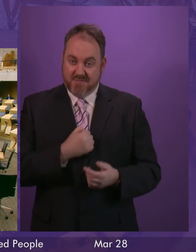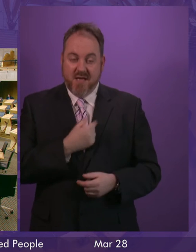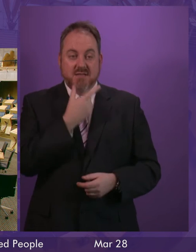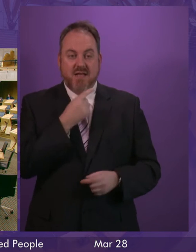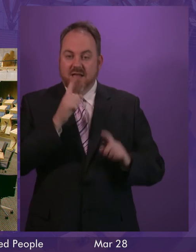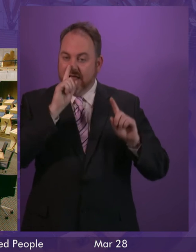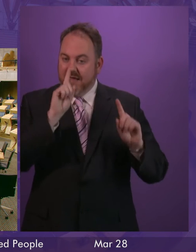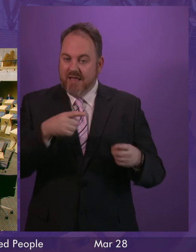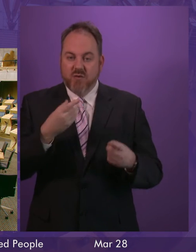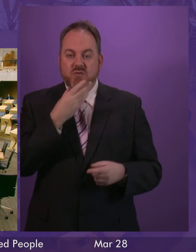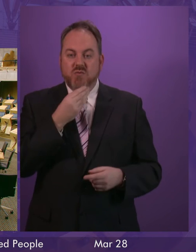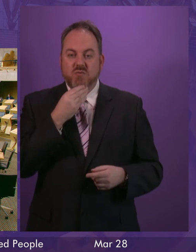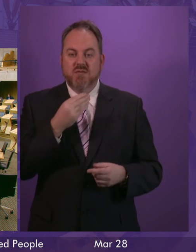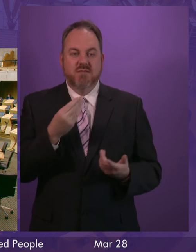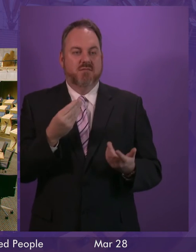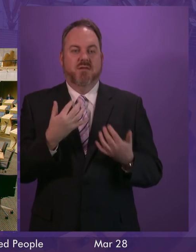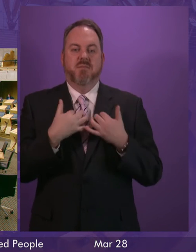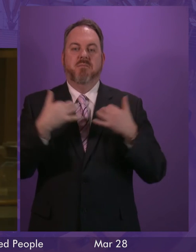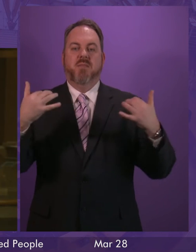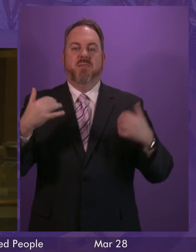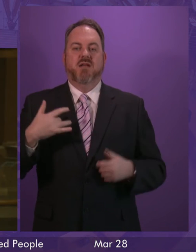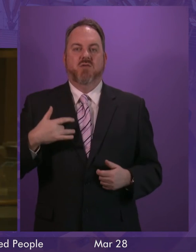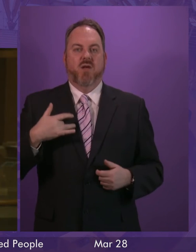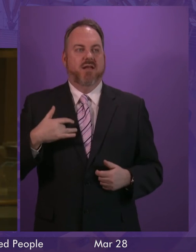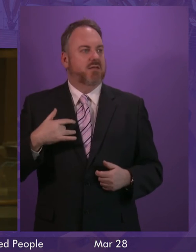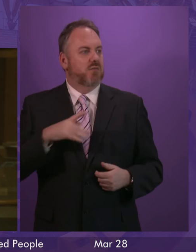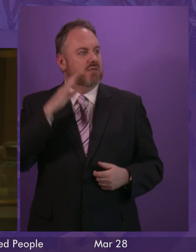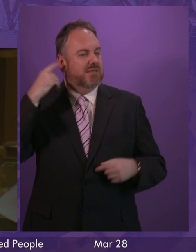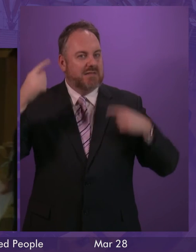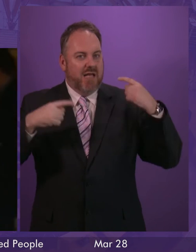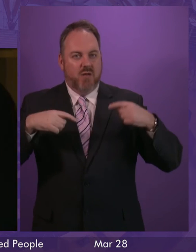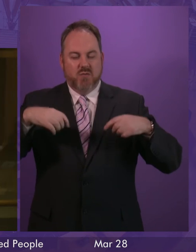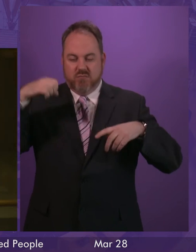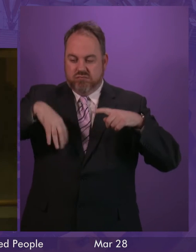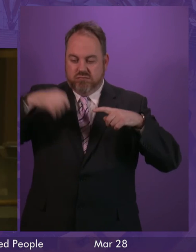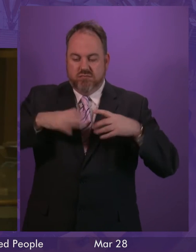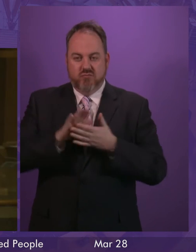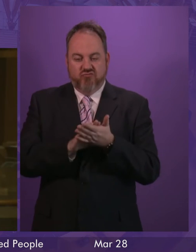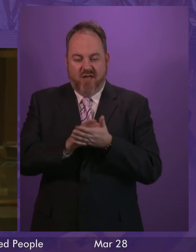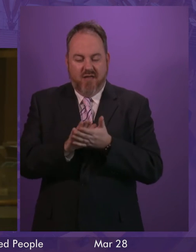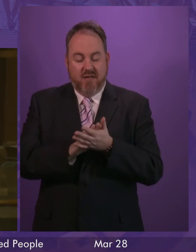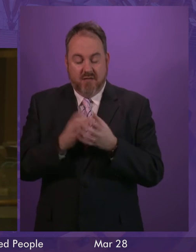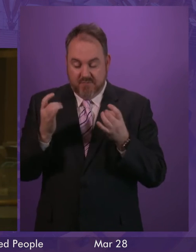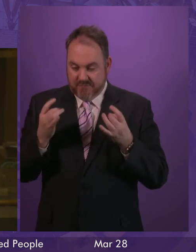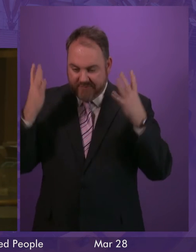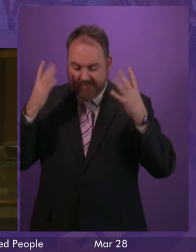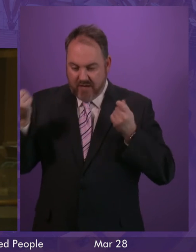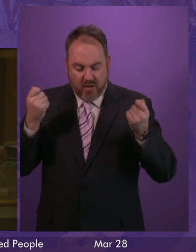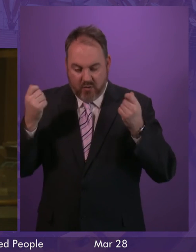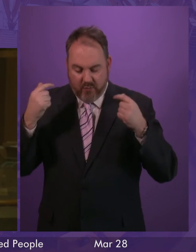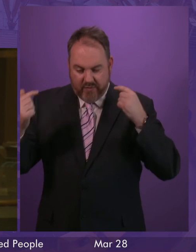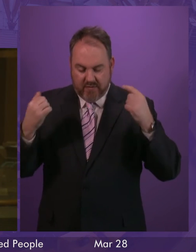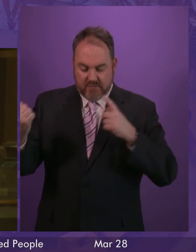cannot use a communal public toilet because the noise of a hand dryer will send him into a sensory meltdown. So if